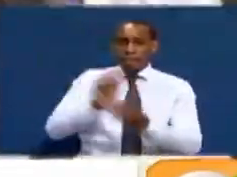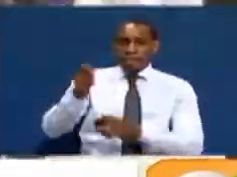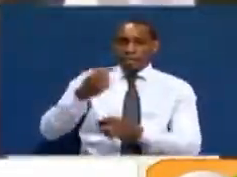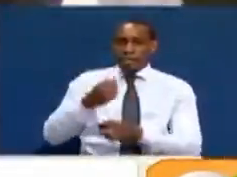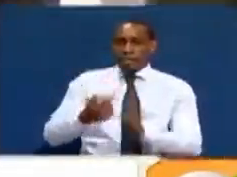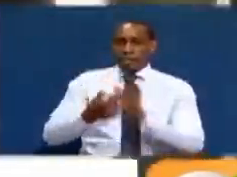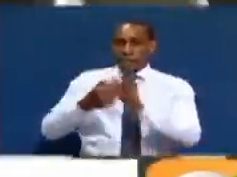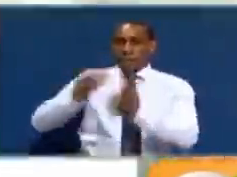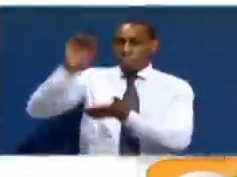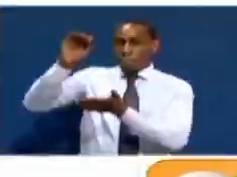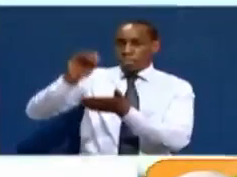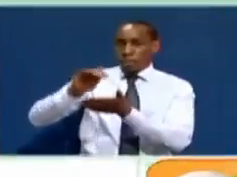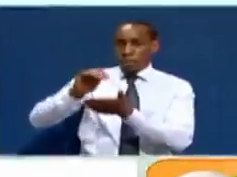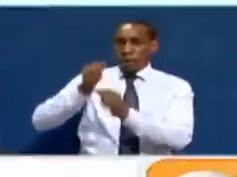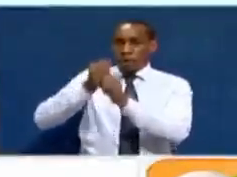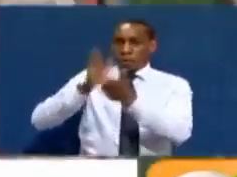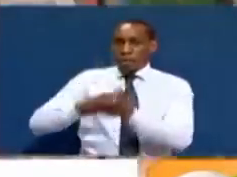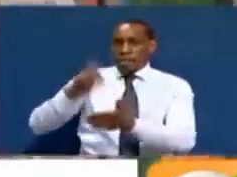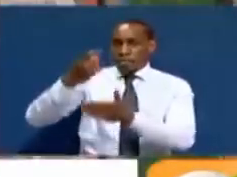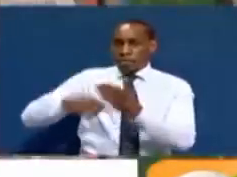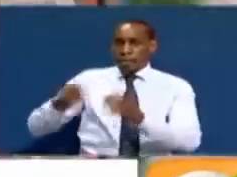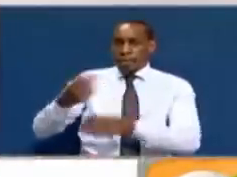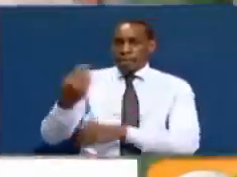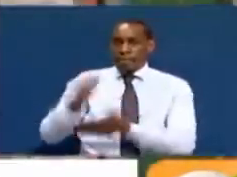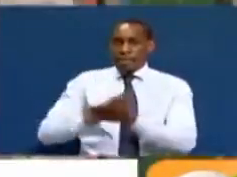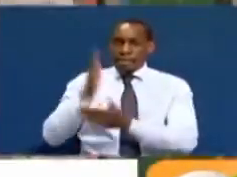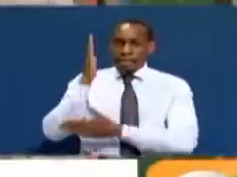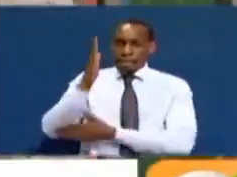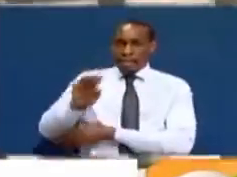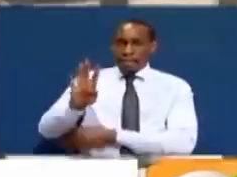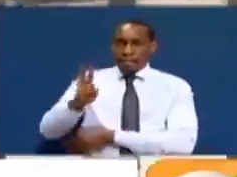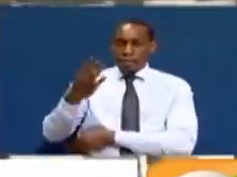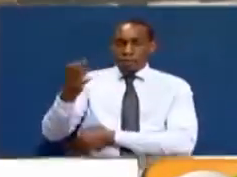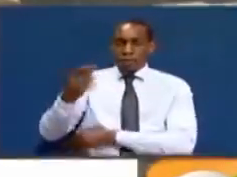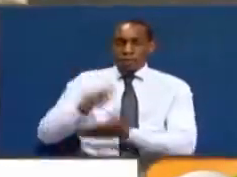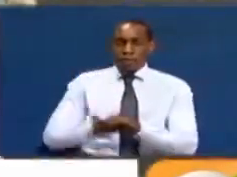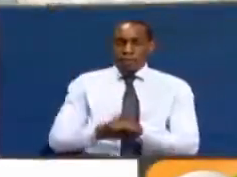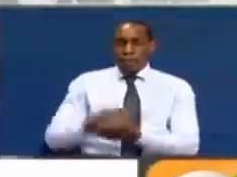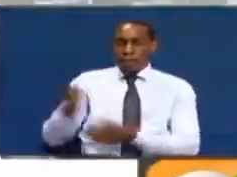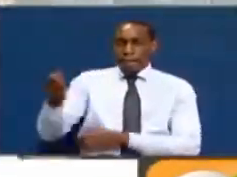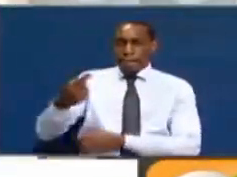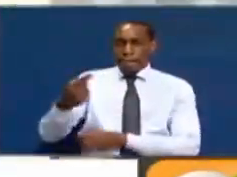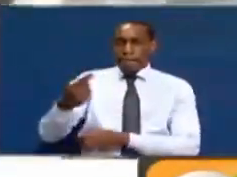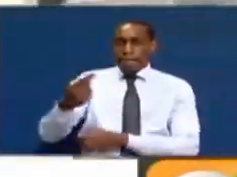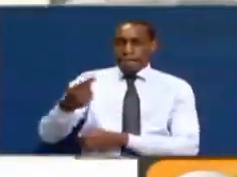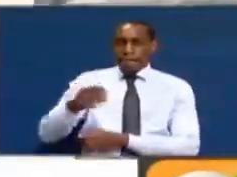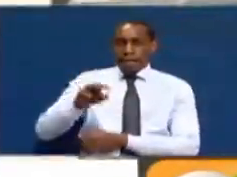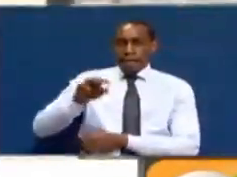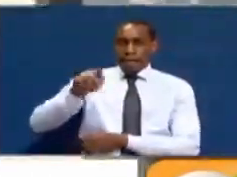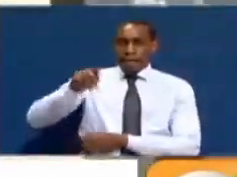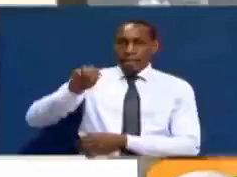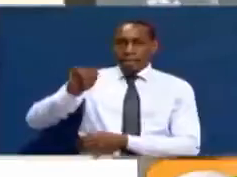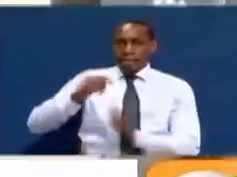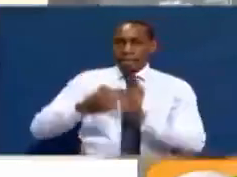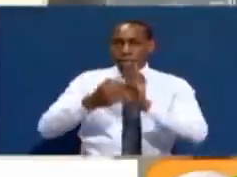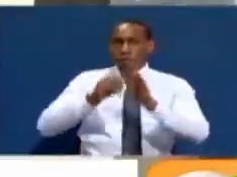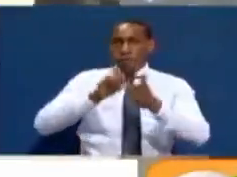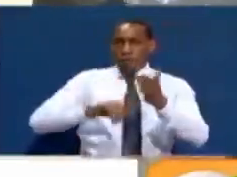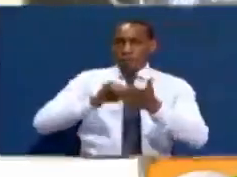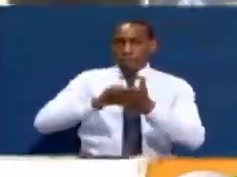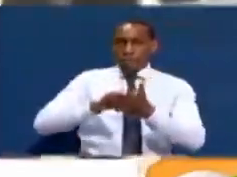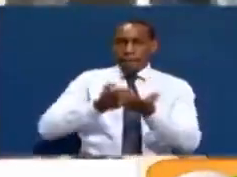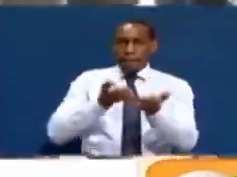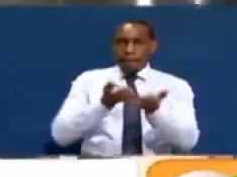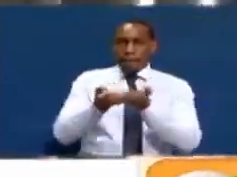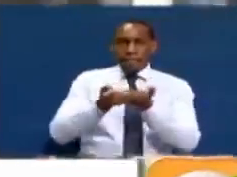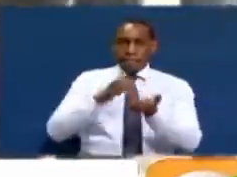sharpest decline in staff costs across February for the fourth consecutive month. The monthly Stanbic Purchasing Manager Index also shows that business